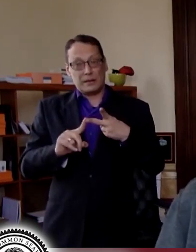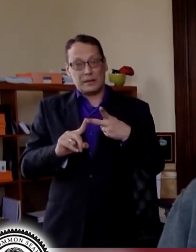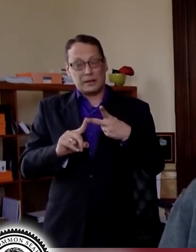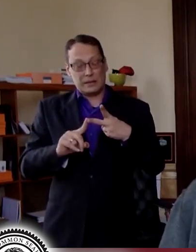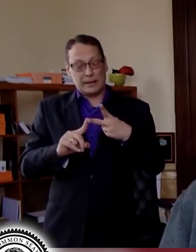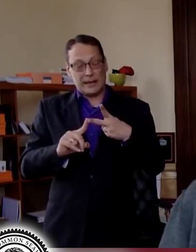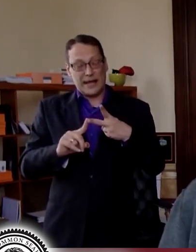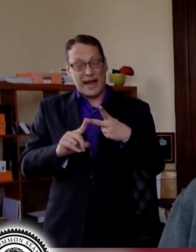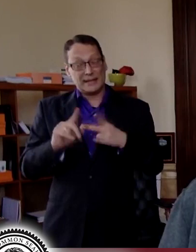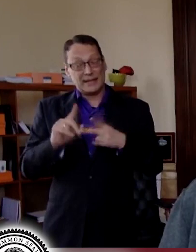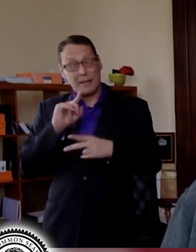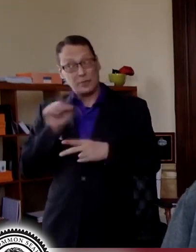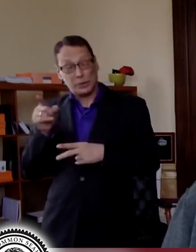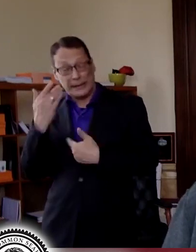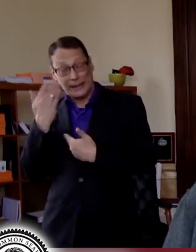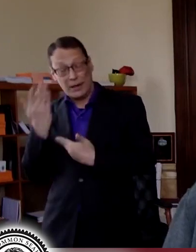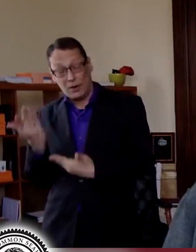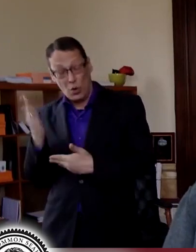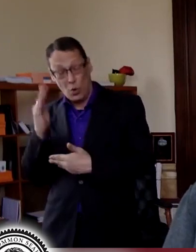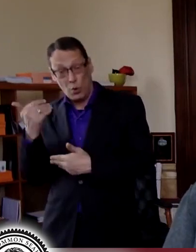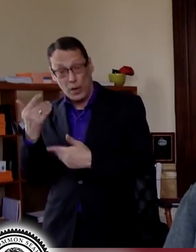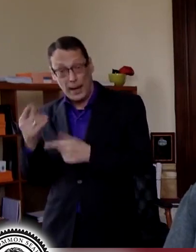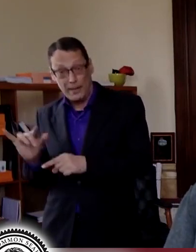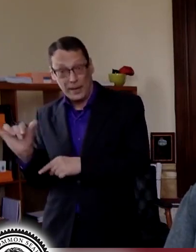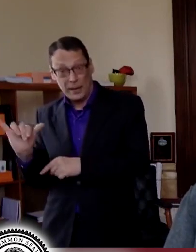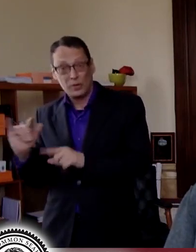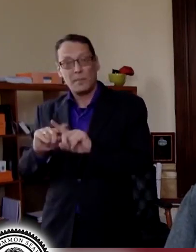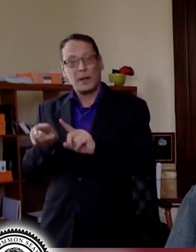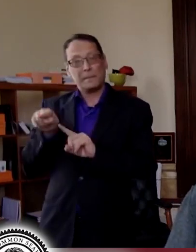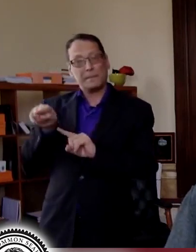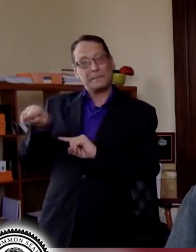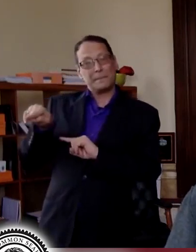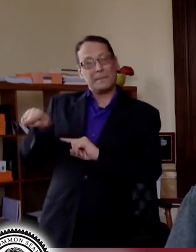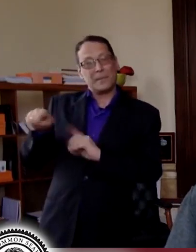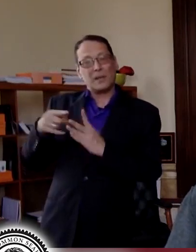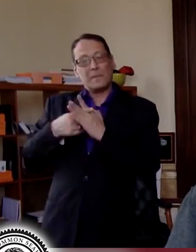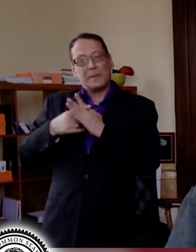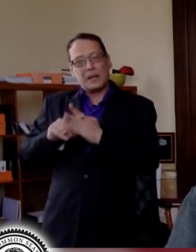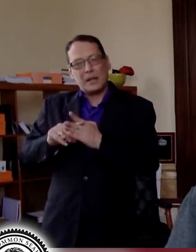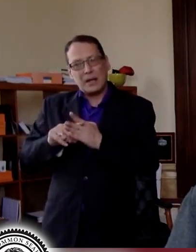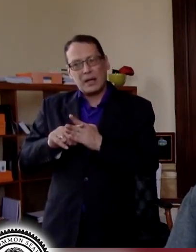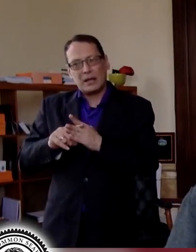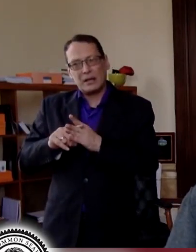pretty sure he didn't know we were going to have a global pandemic either, is he began